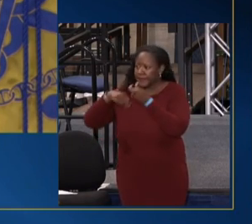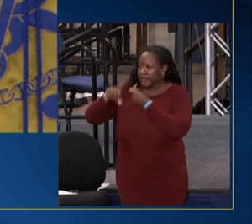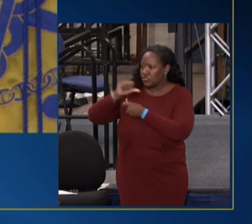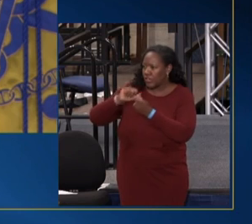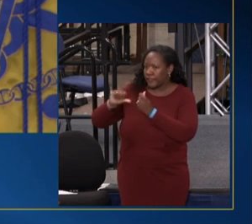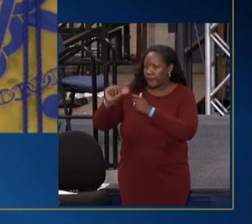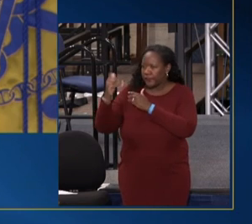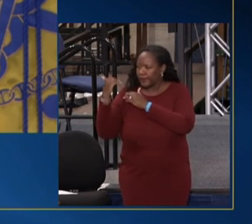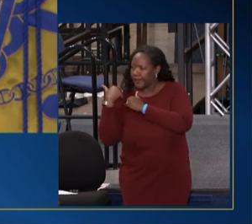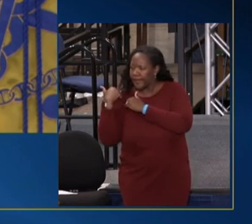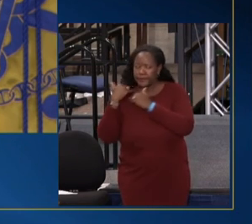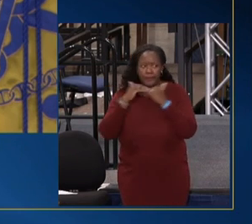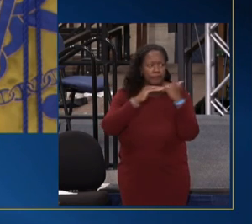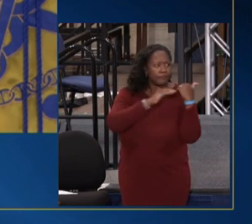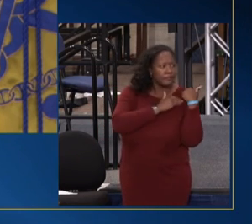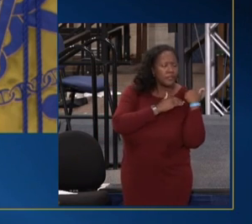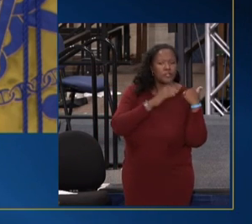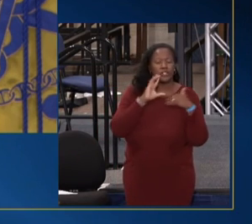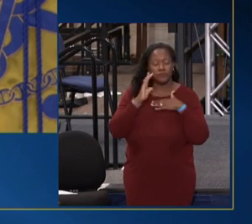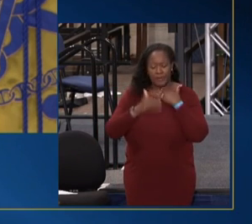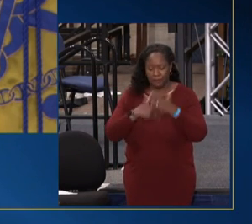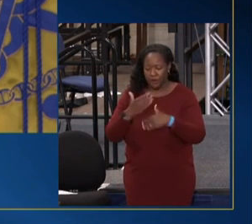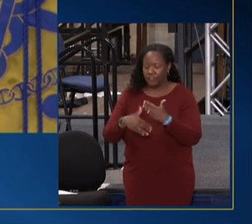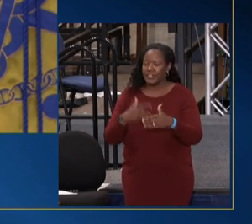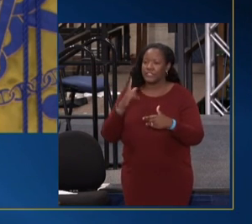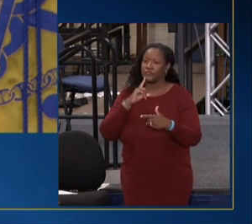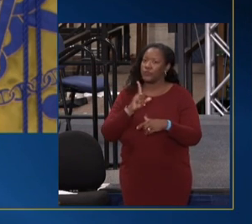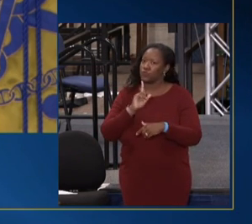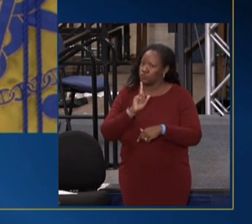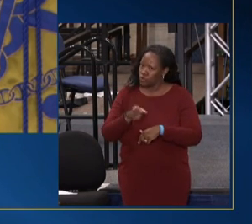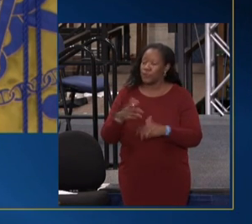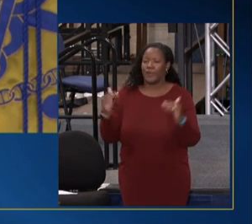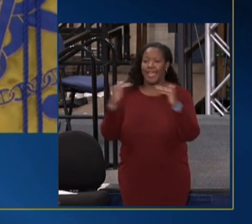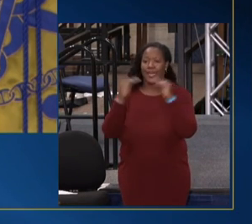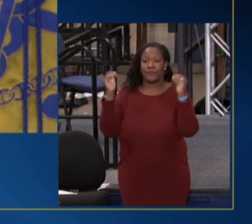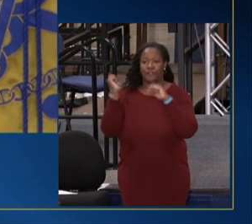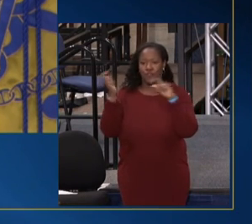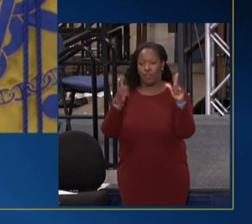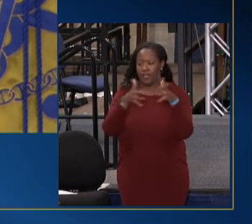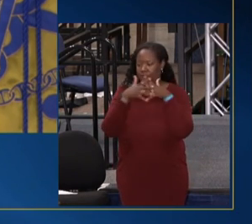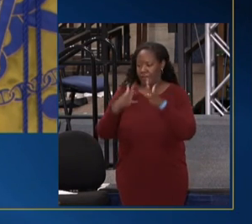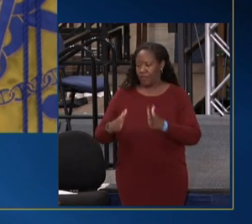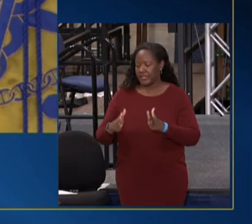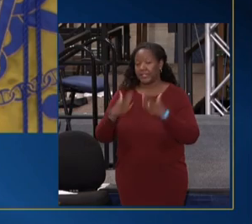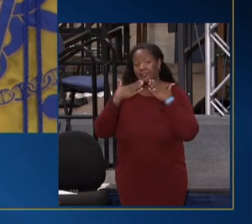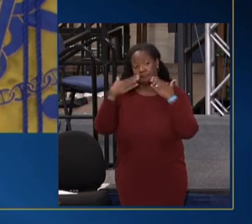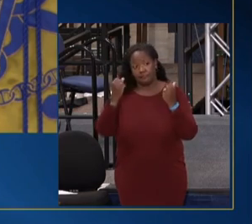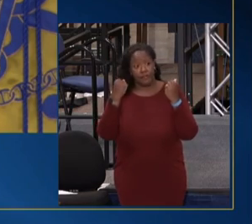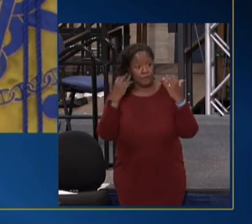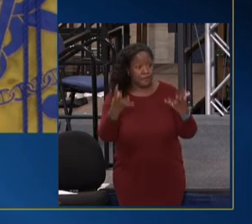making progress towards true equity for all Americans. Thank you again so very much for being here today.